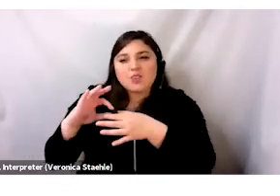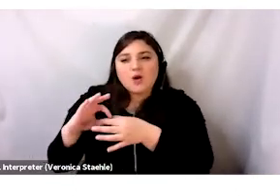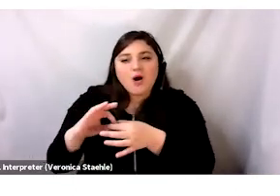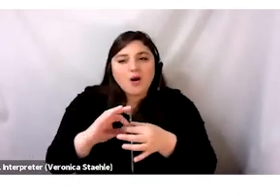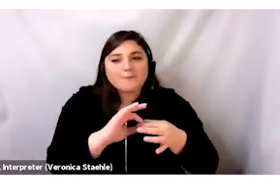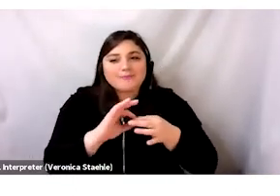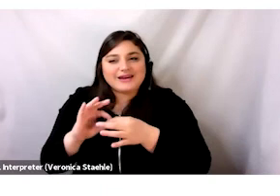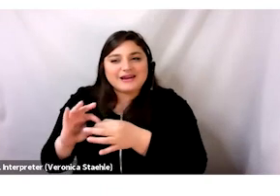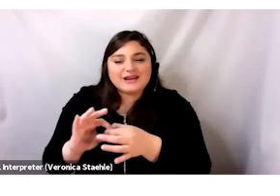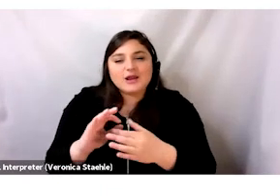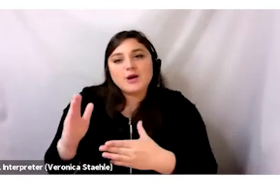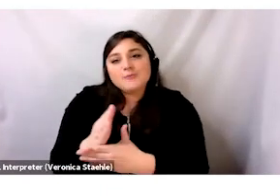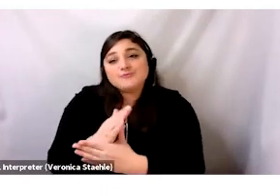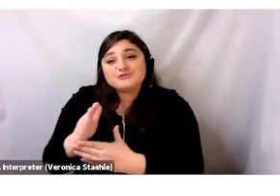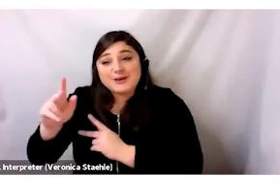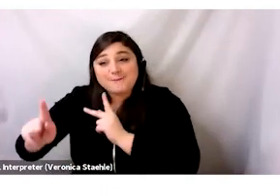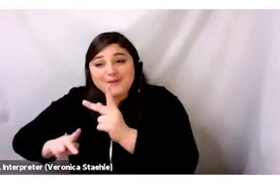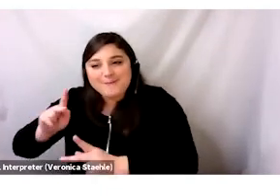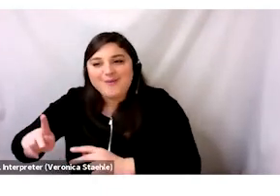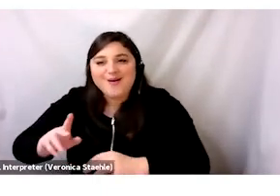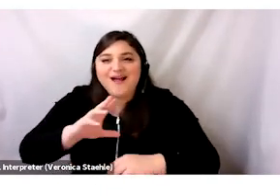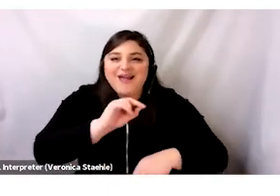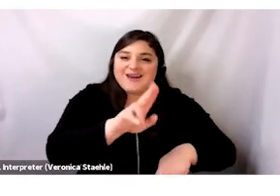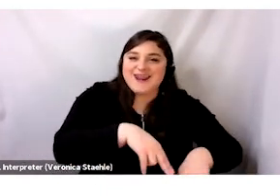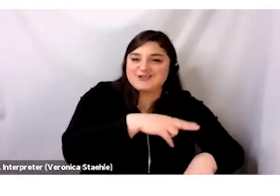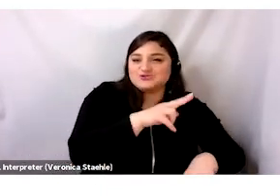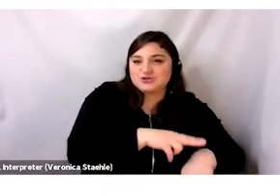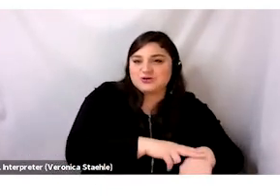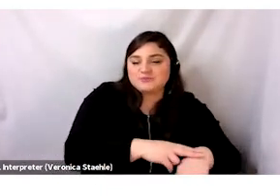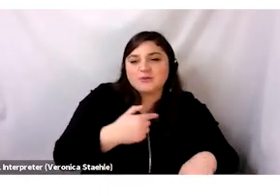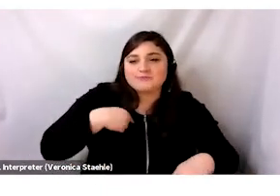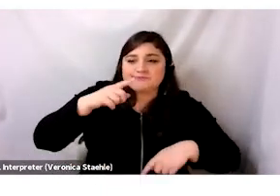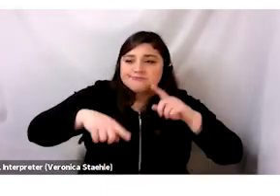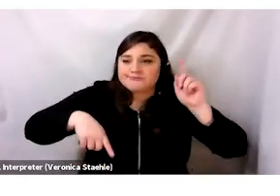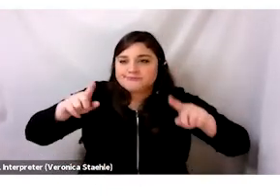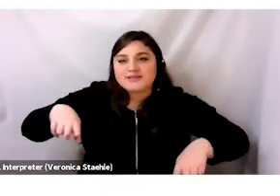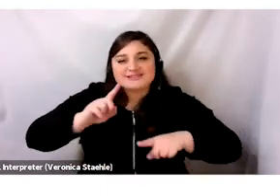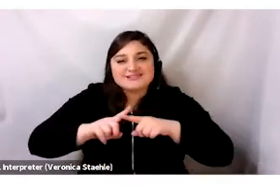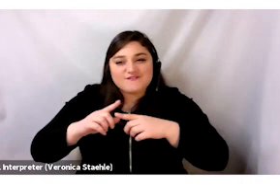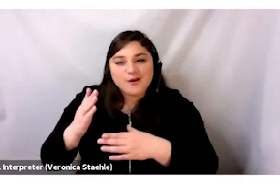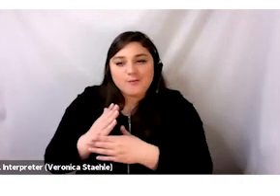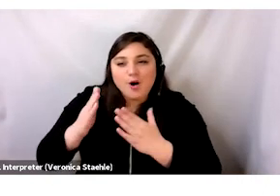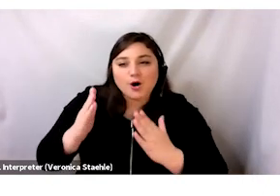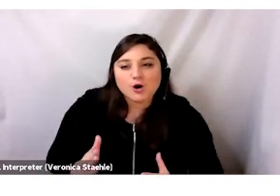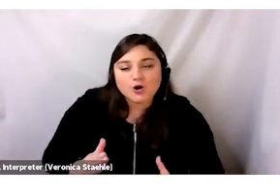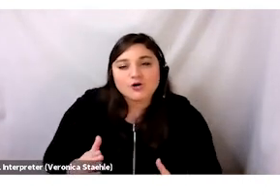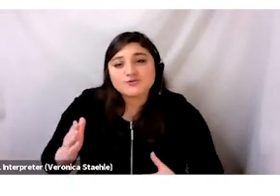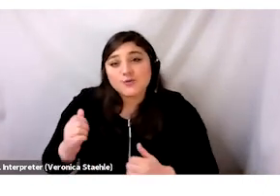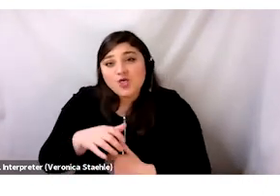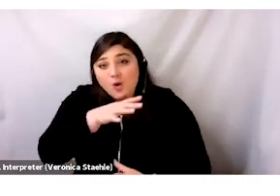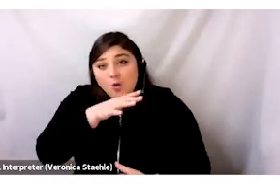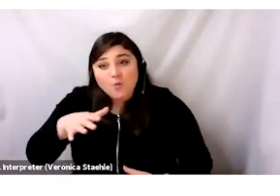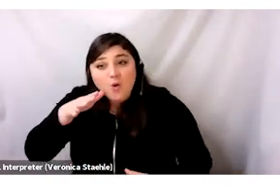harmony between people and nature, and working with a wide range of partners, including